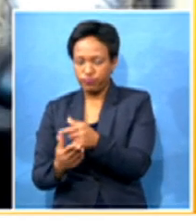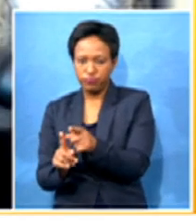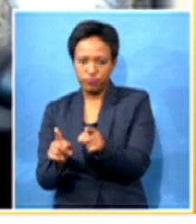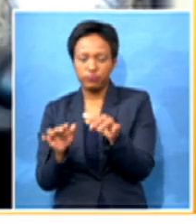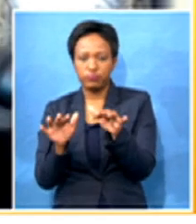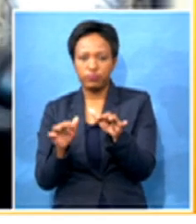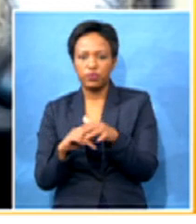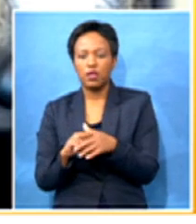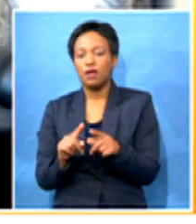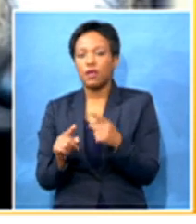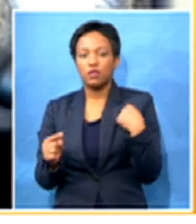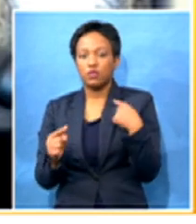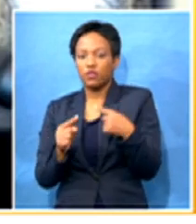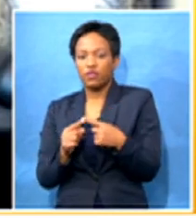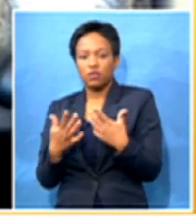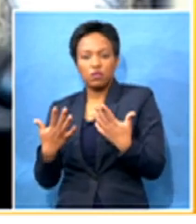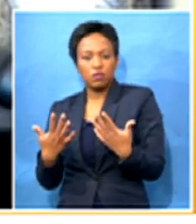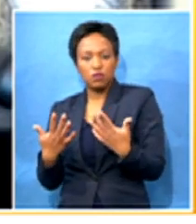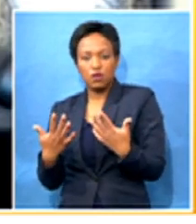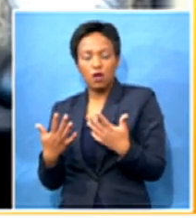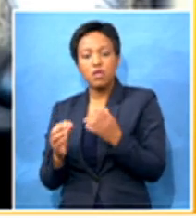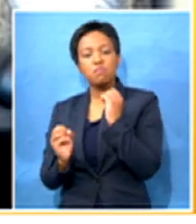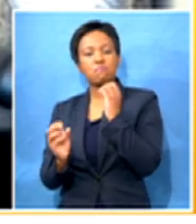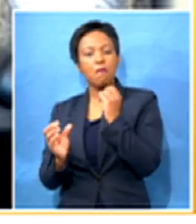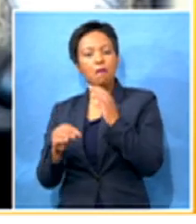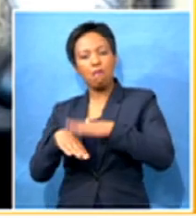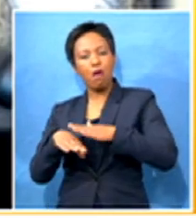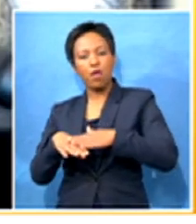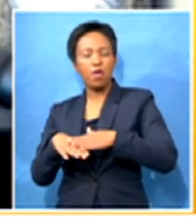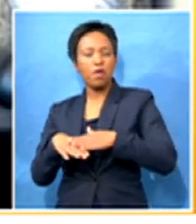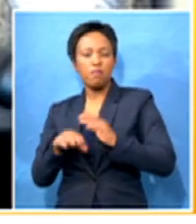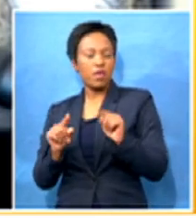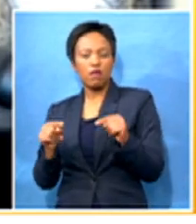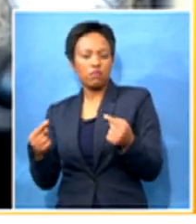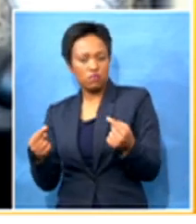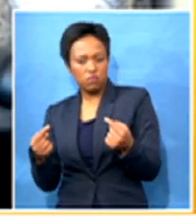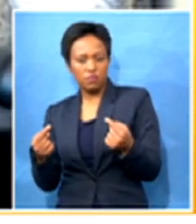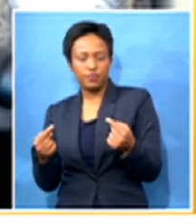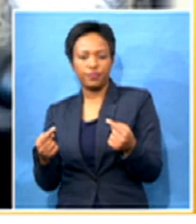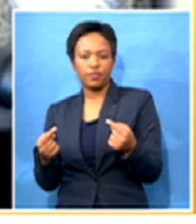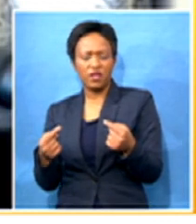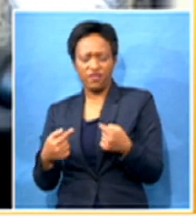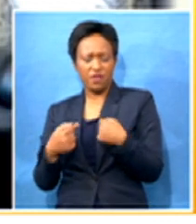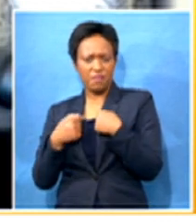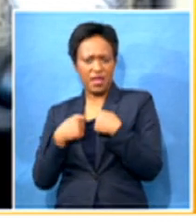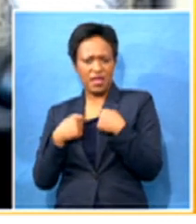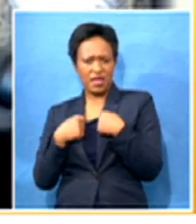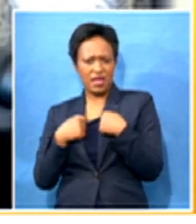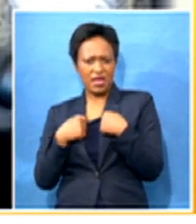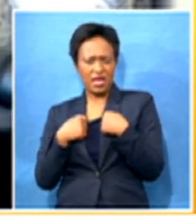now, I can't talk much because to me, it was not